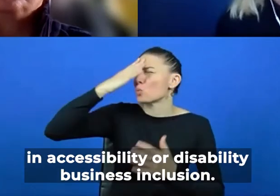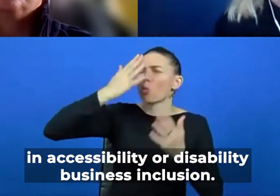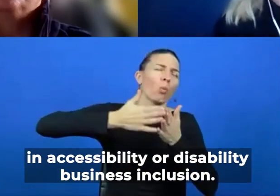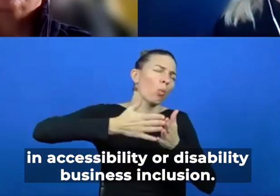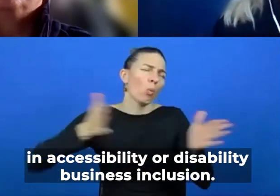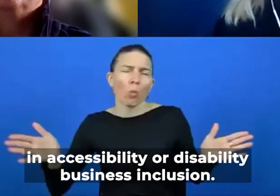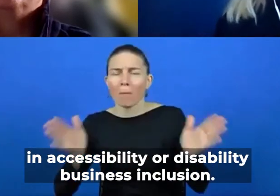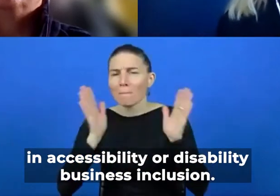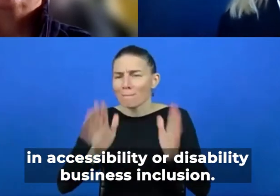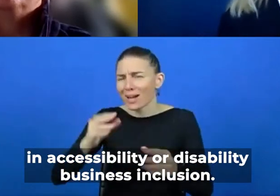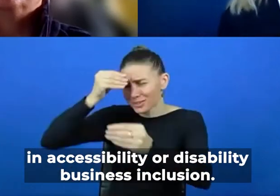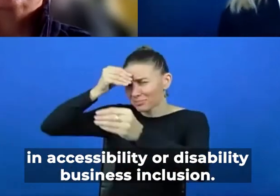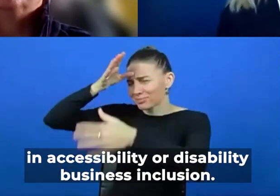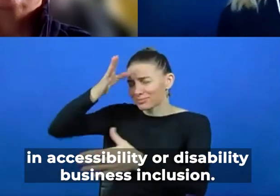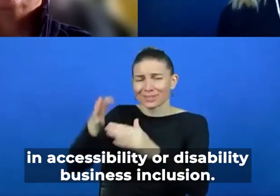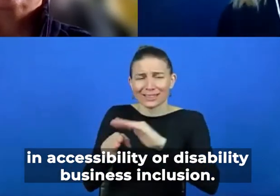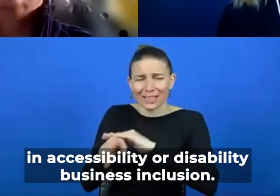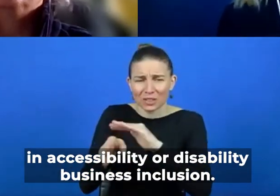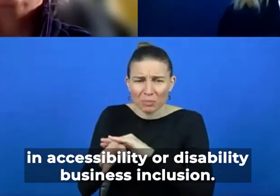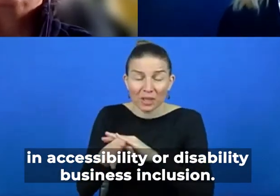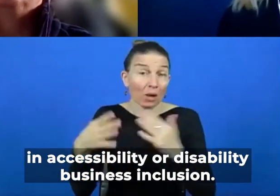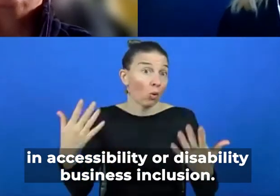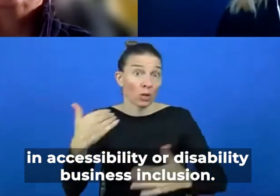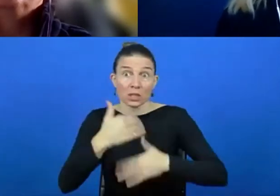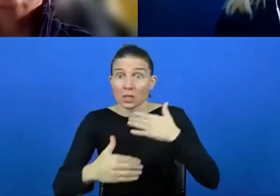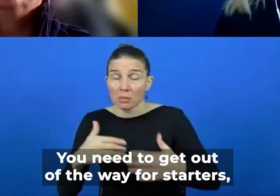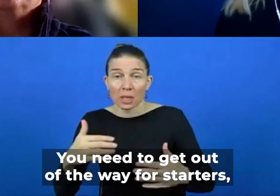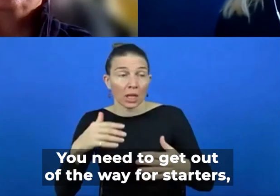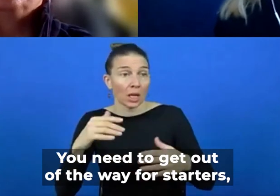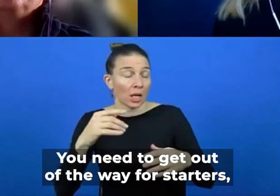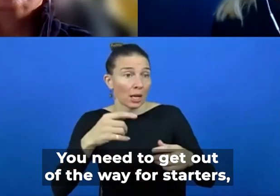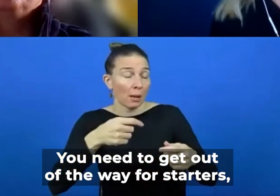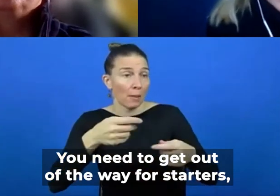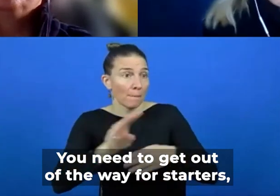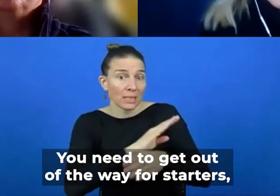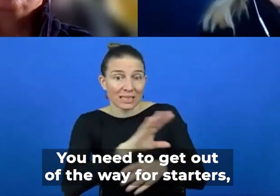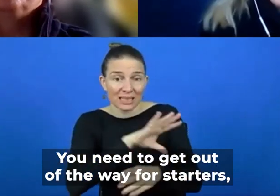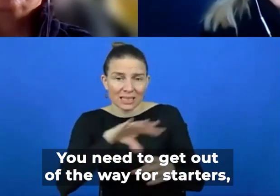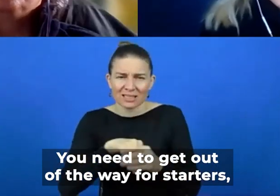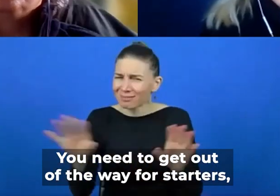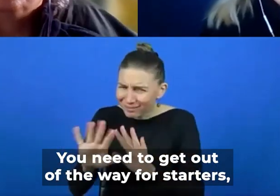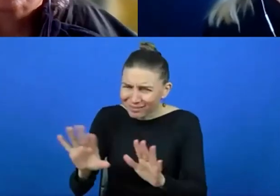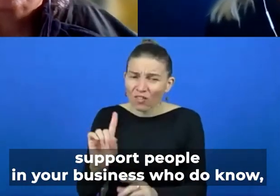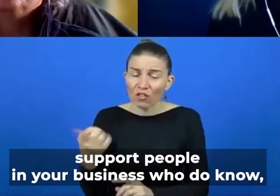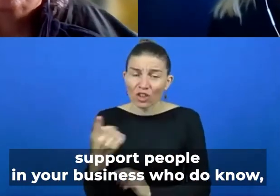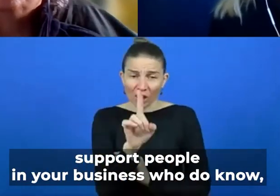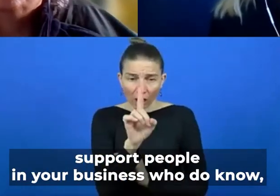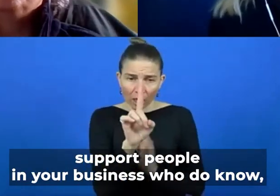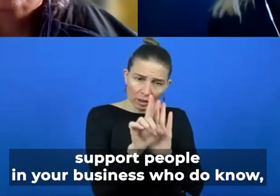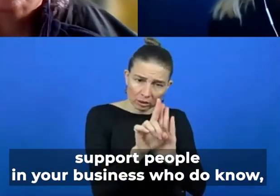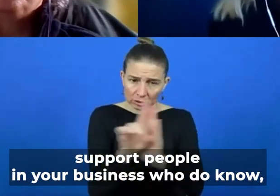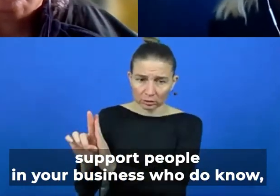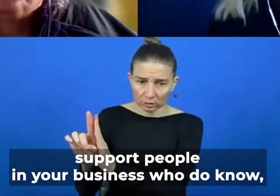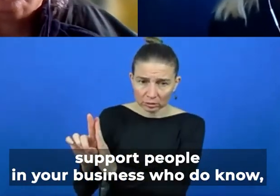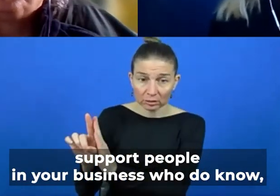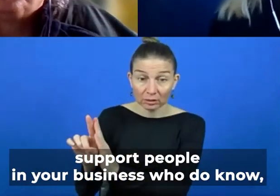in accessibility or disability business inclusion. You need to get out of the way, for starters, support people